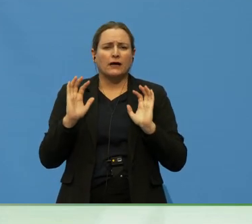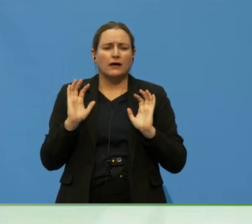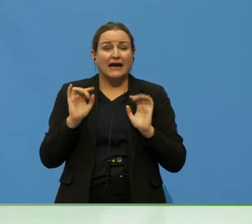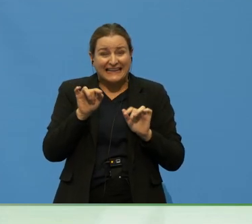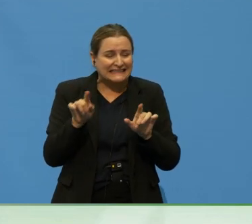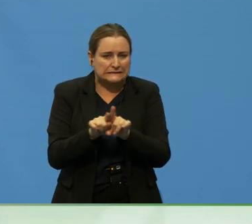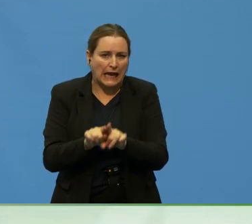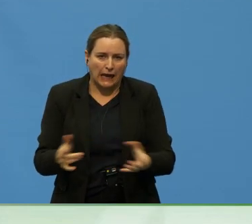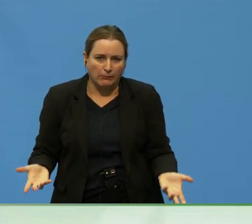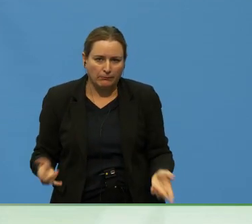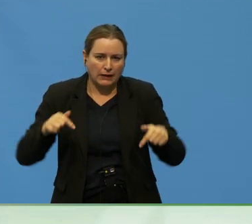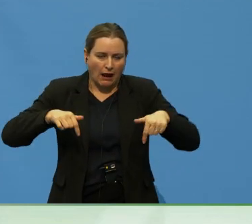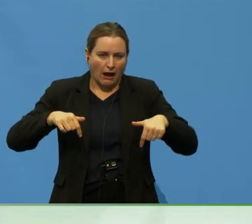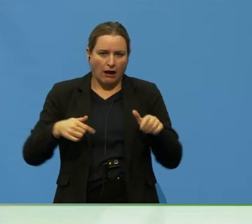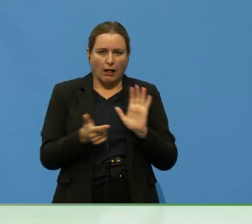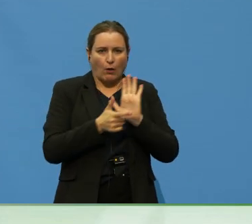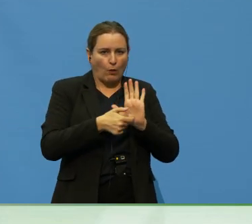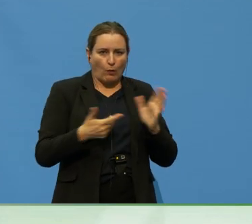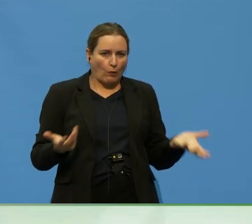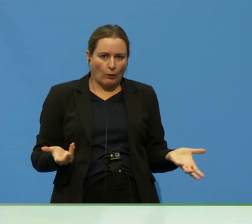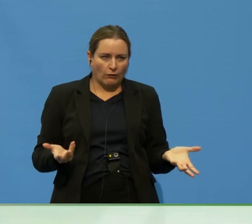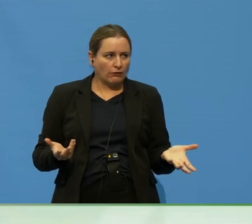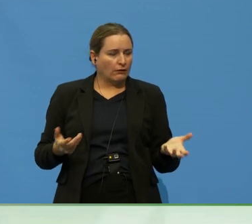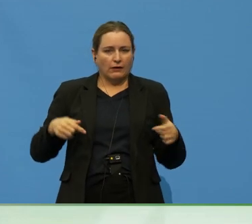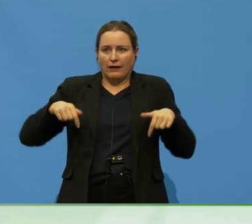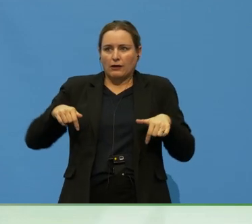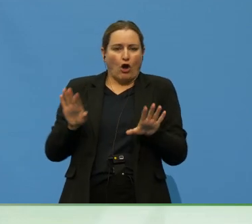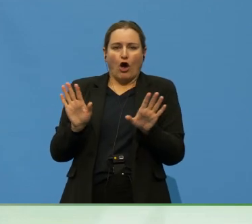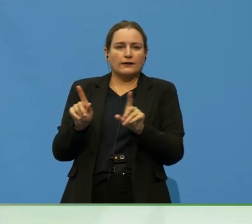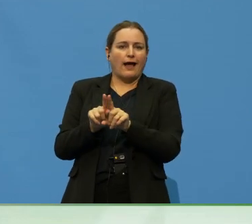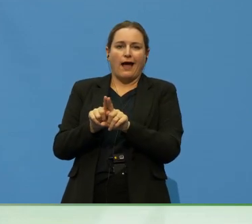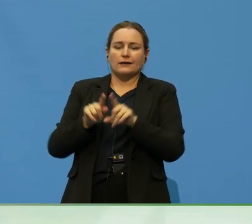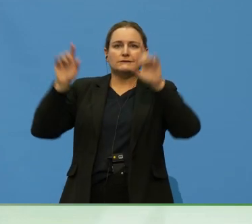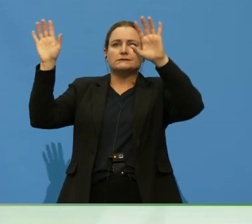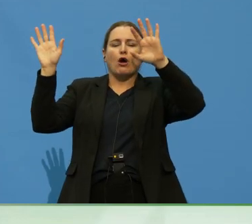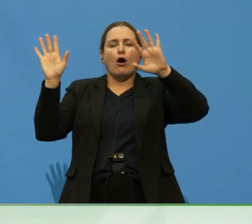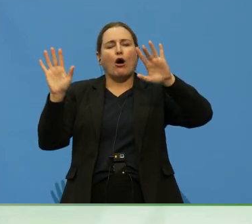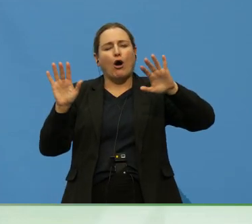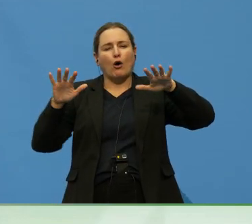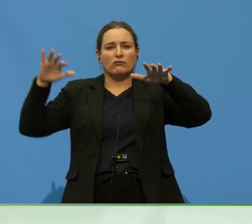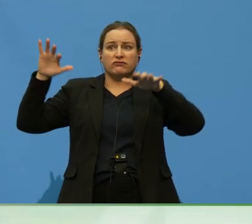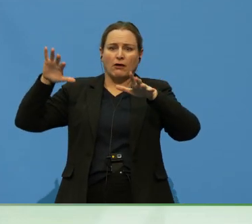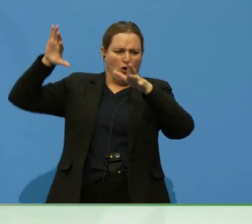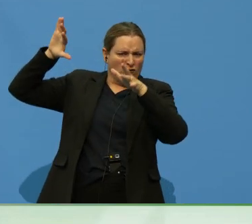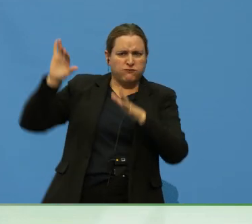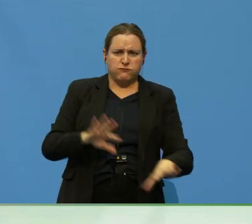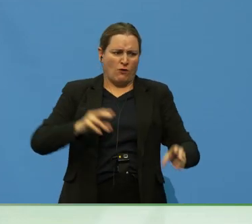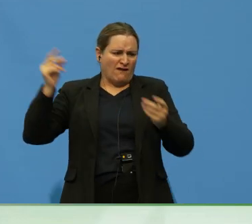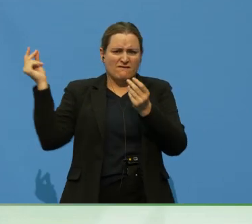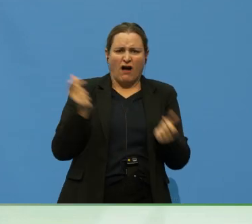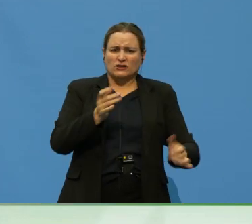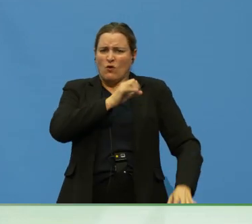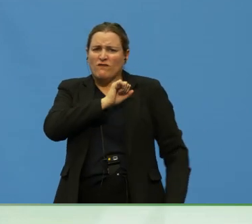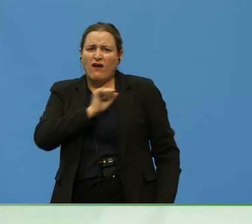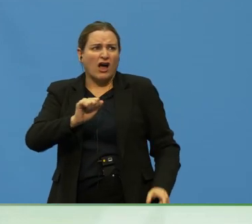in an alpine country here, so an avalanche, right, that changed, something that happens immediately. So the law